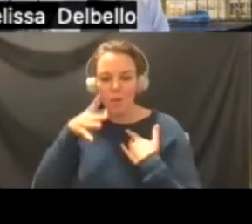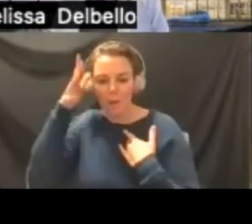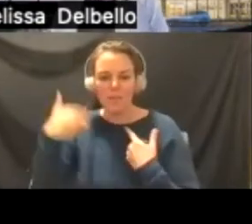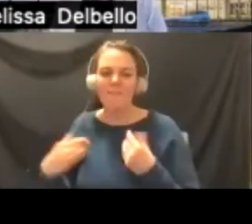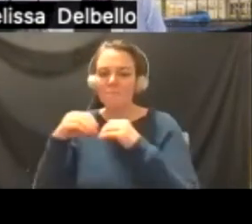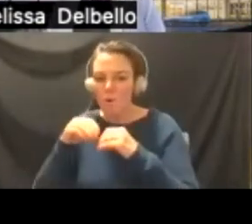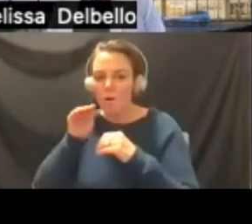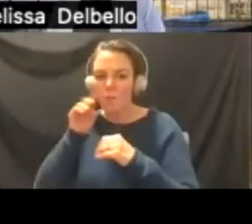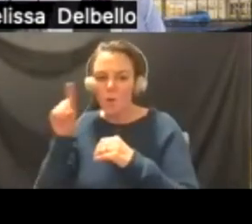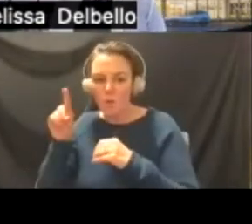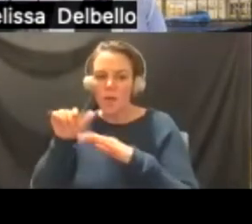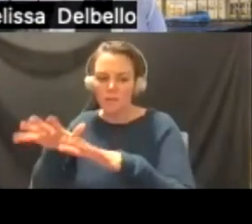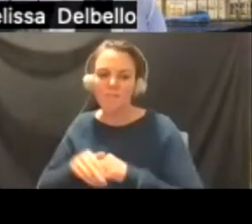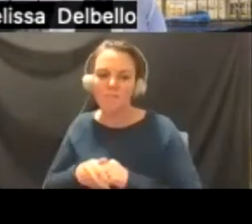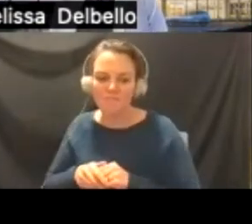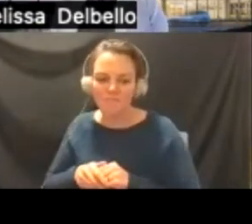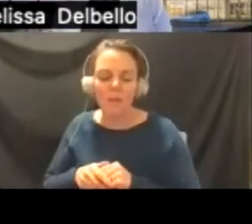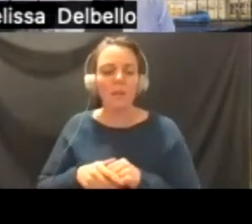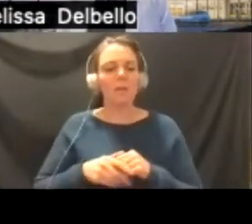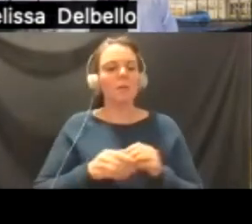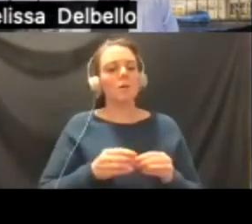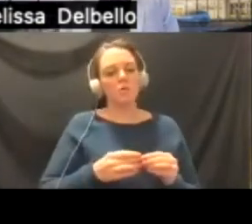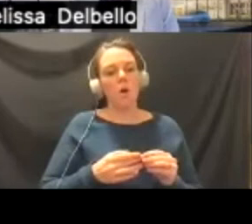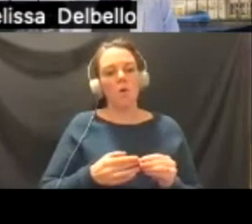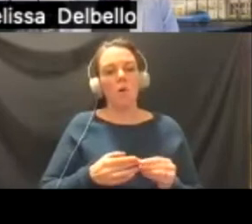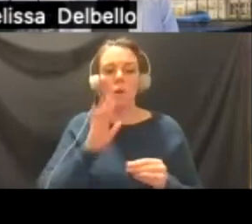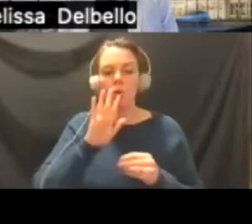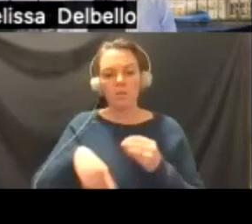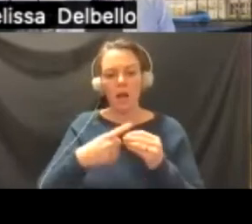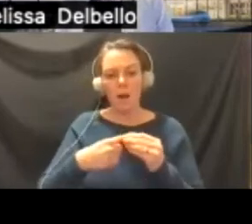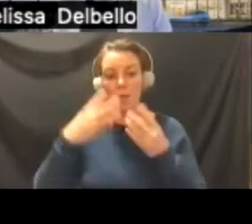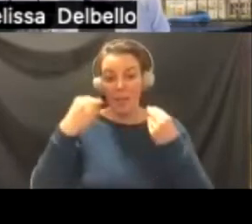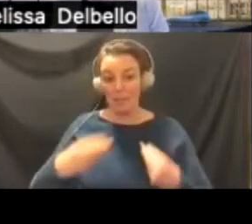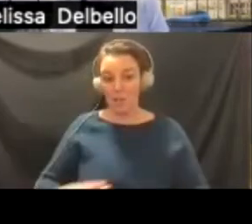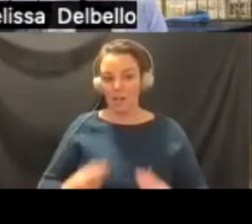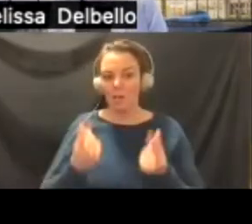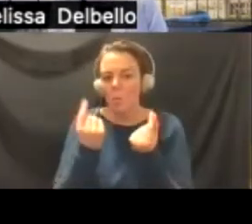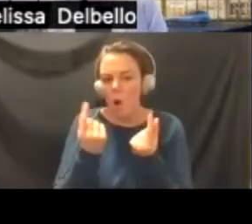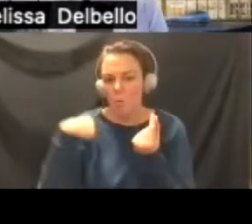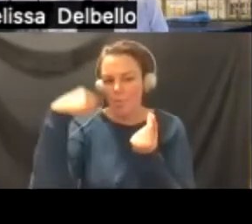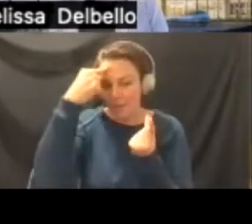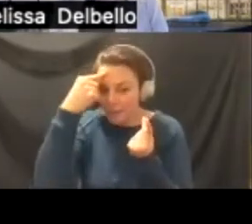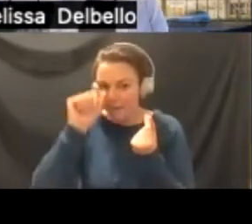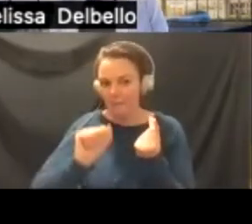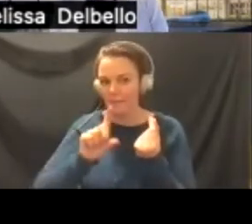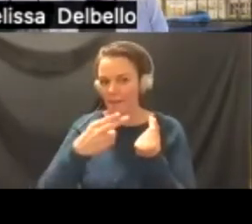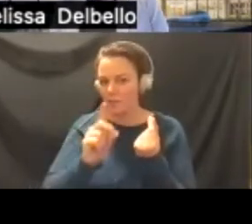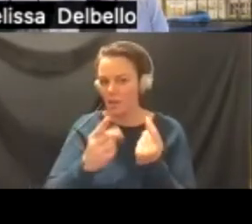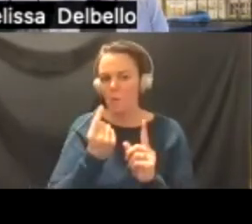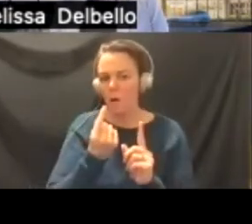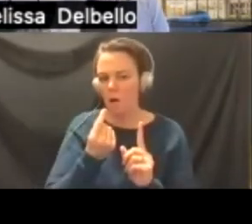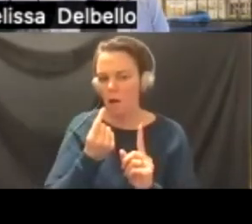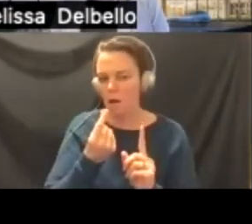parents. So we'll talk about a little bit when we talk about the imaging what we think ADHD is in